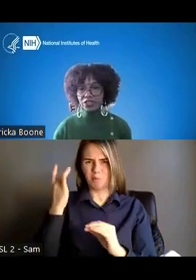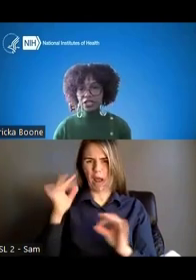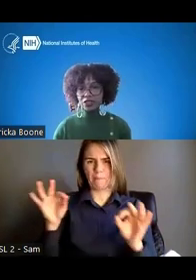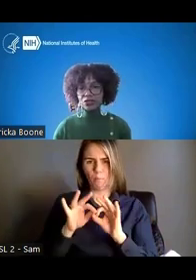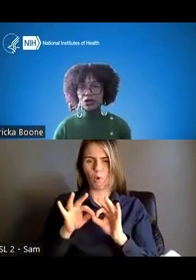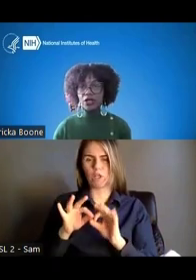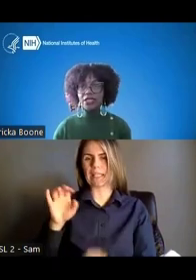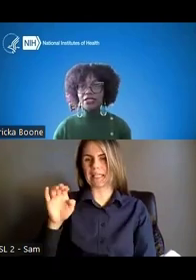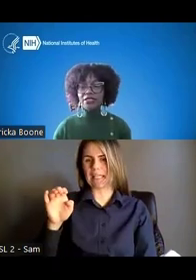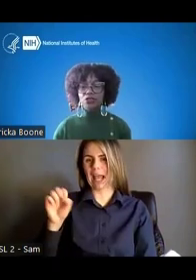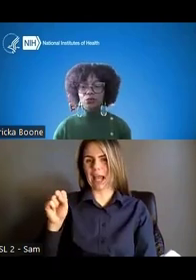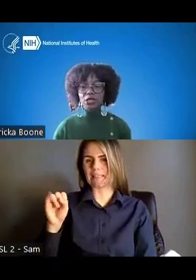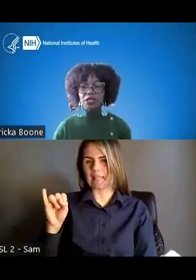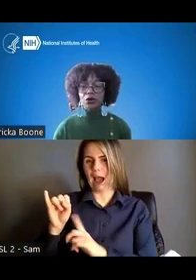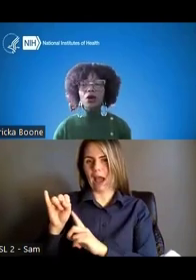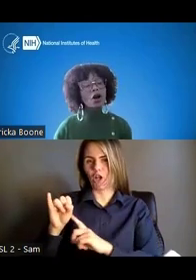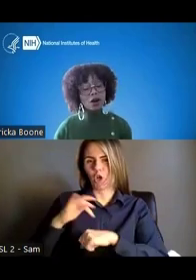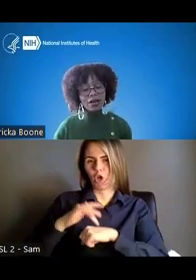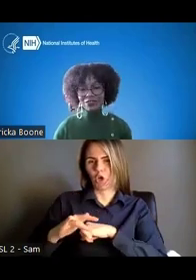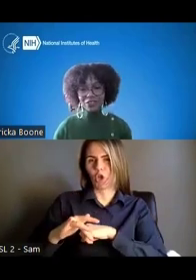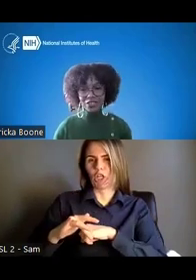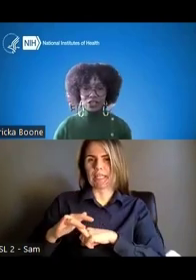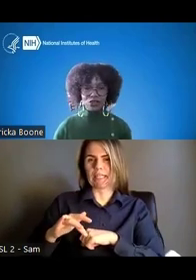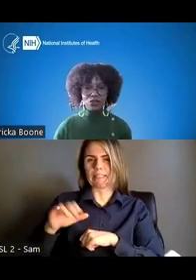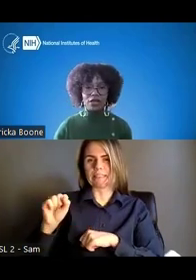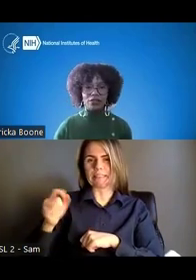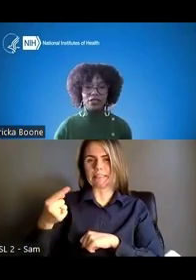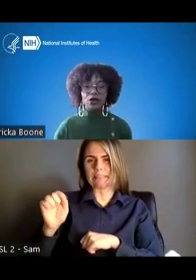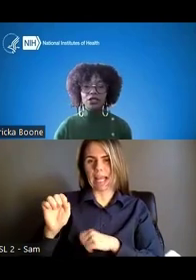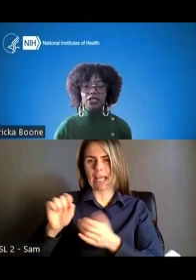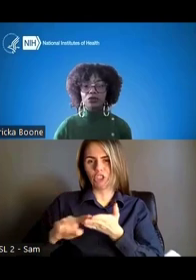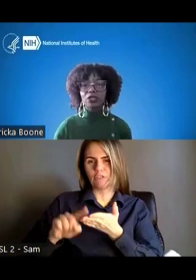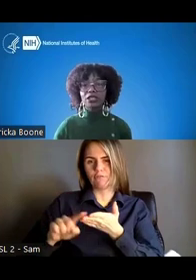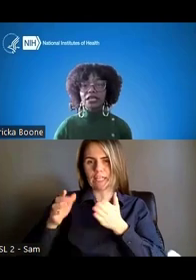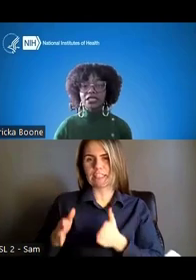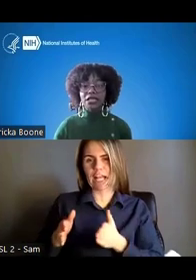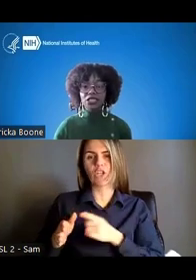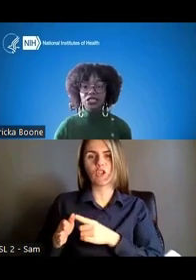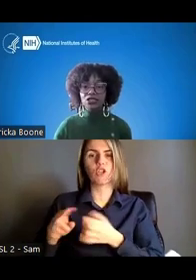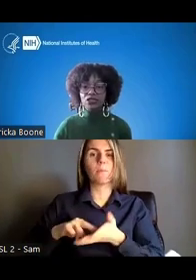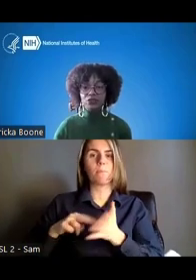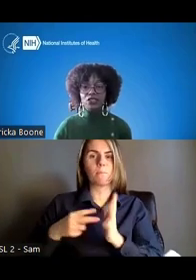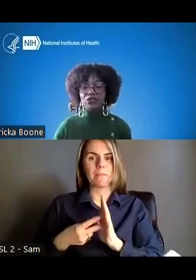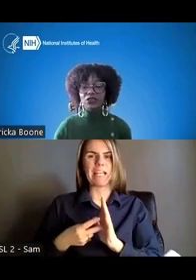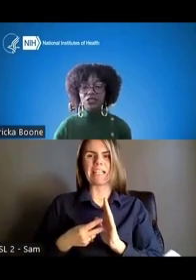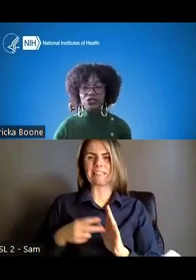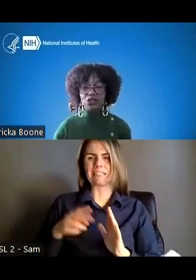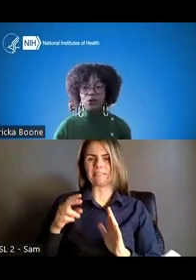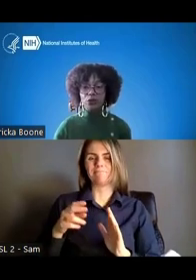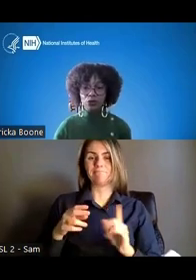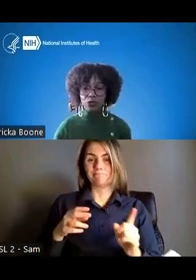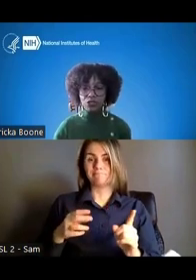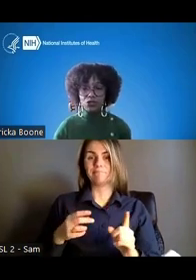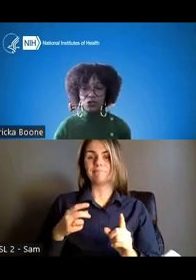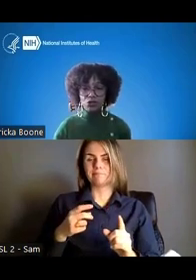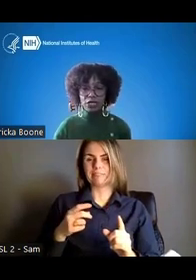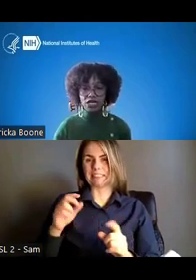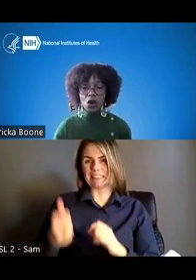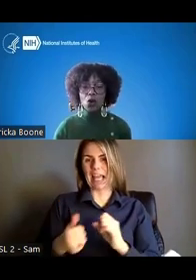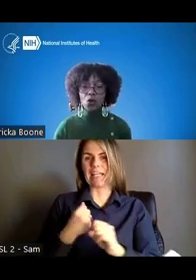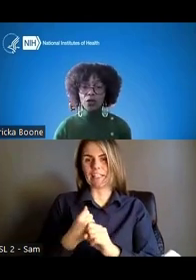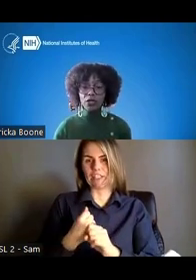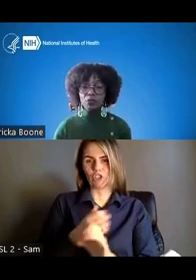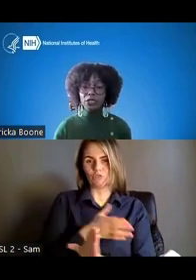stage investigators, are considered to be are investigators, rather, that are either within 10 years of receiving their terminal research